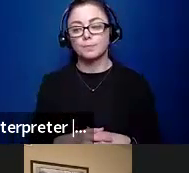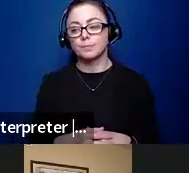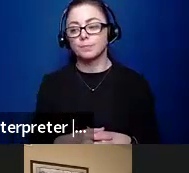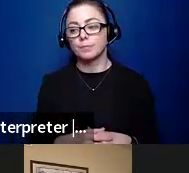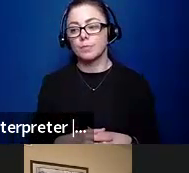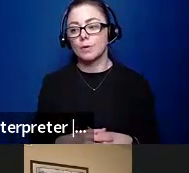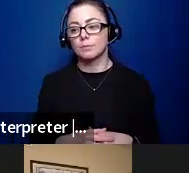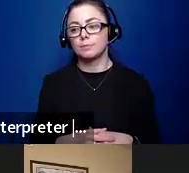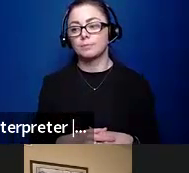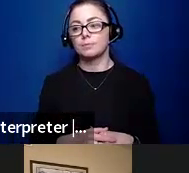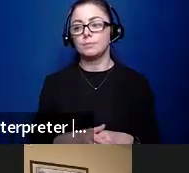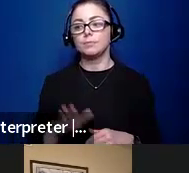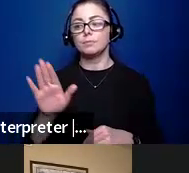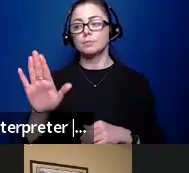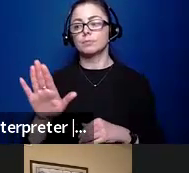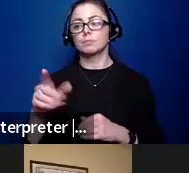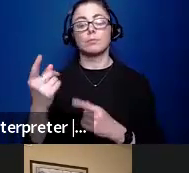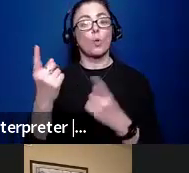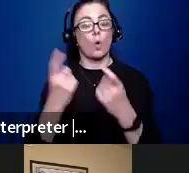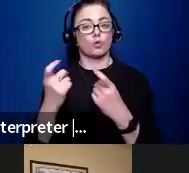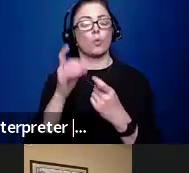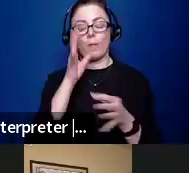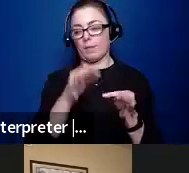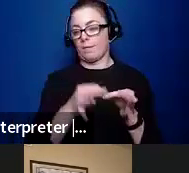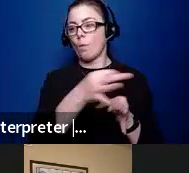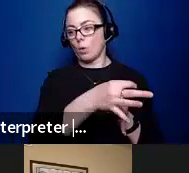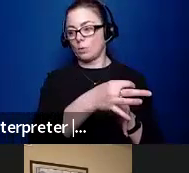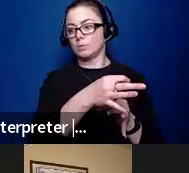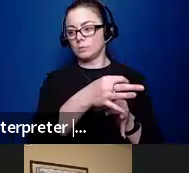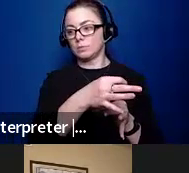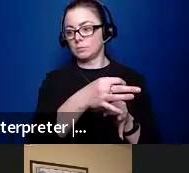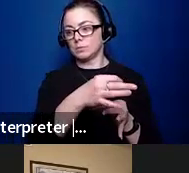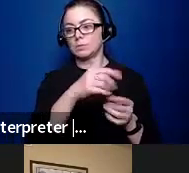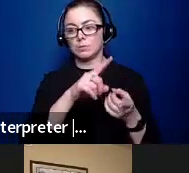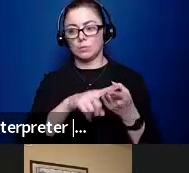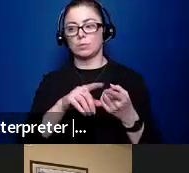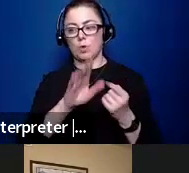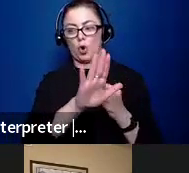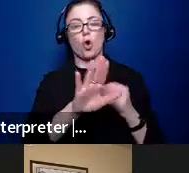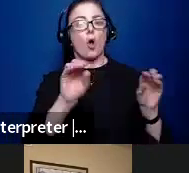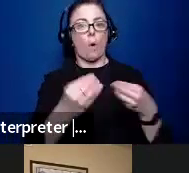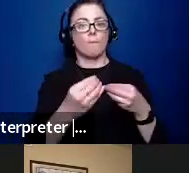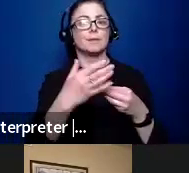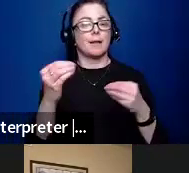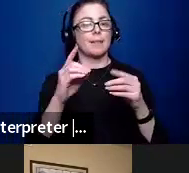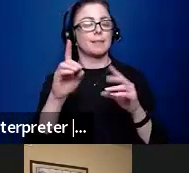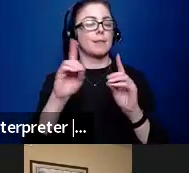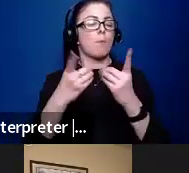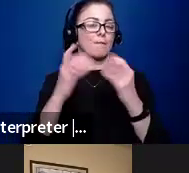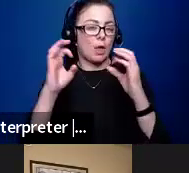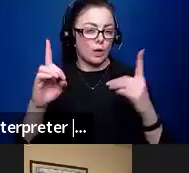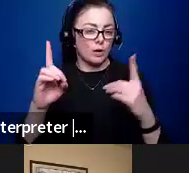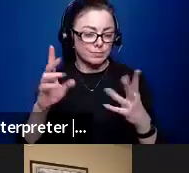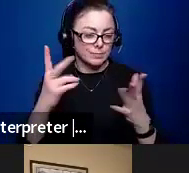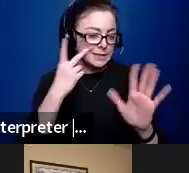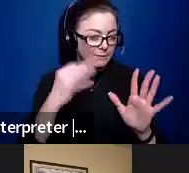forward your questions on to her office and the Department of Ed to see if we can get some answers back, and then we will